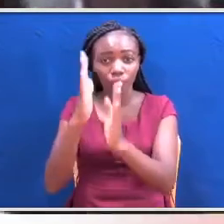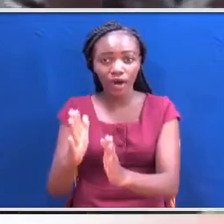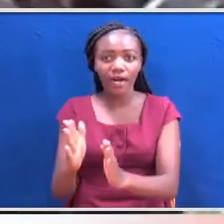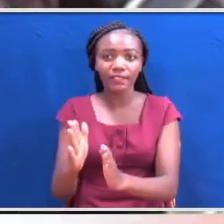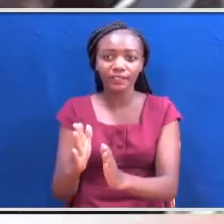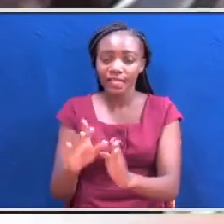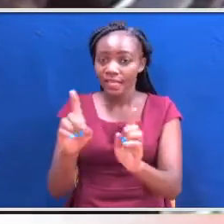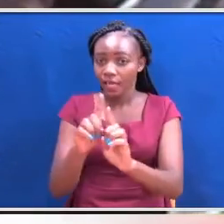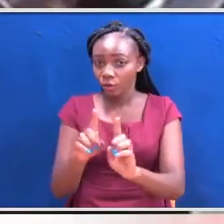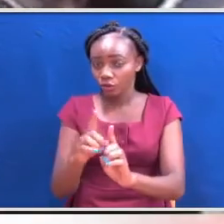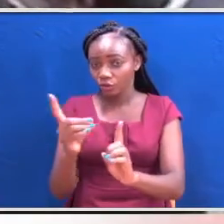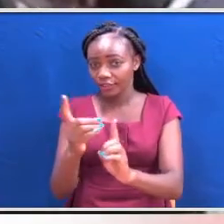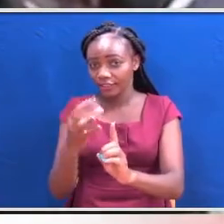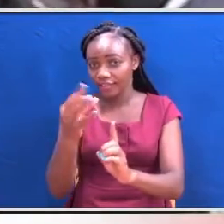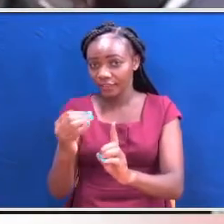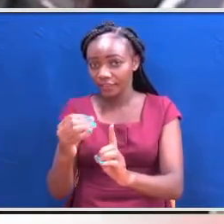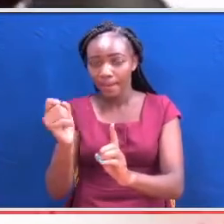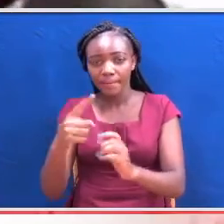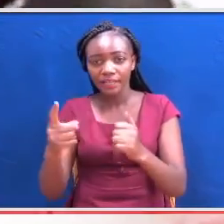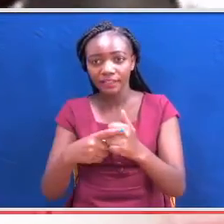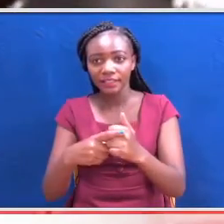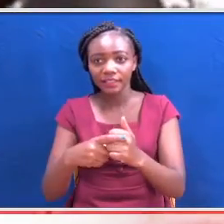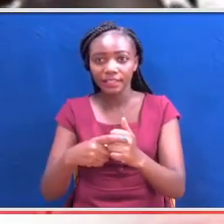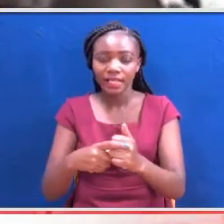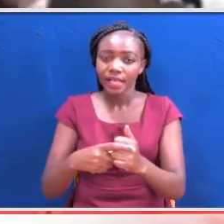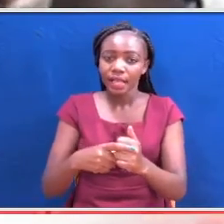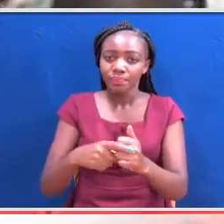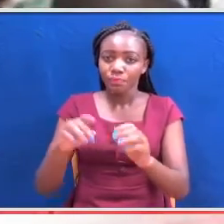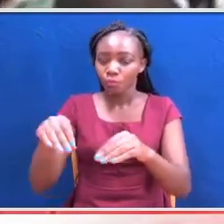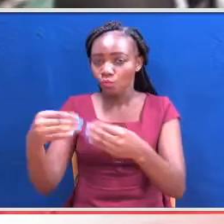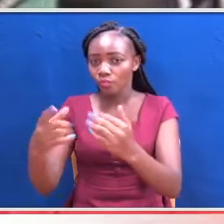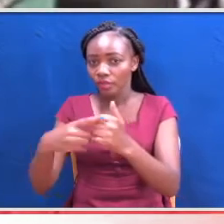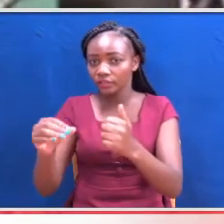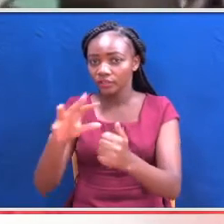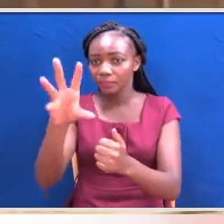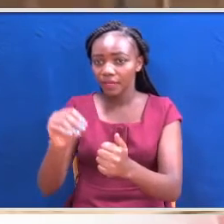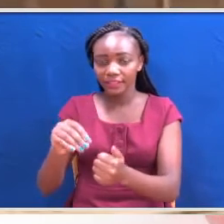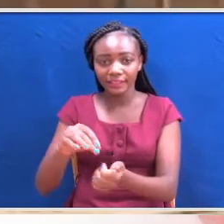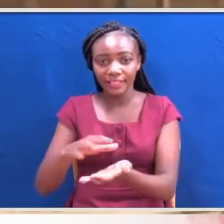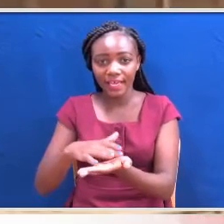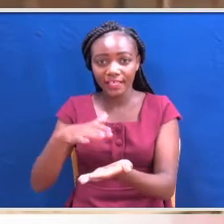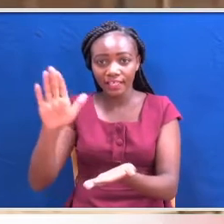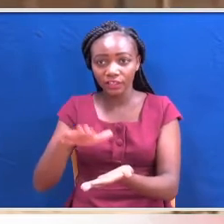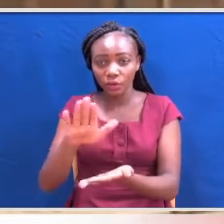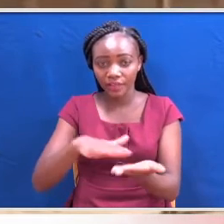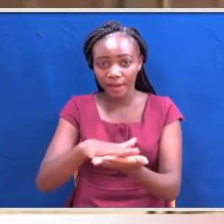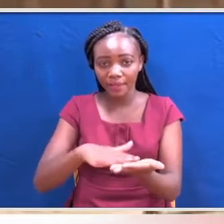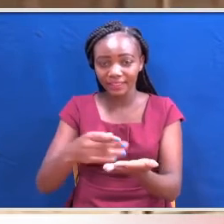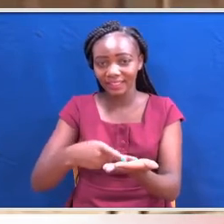30th June 2015 judgment when he awarded teachers a 50 to 60% increment on their basic salary.